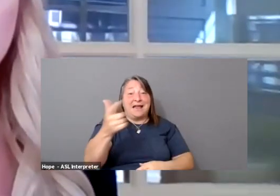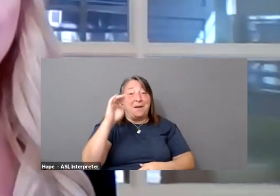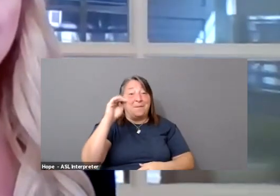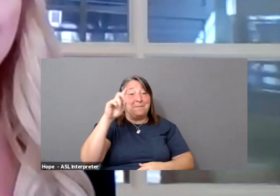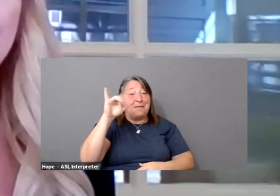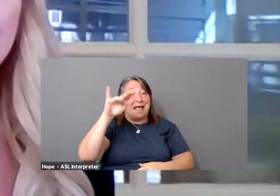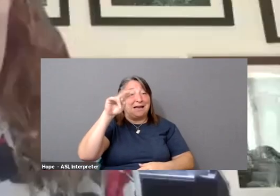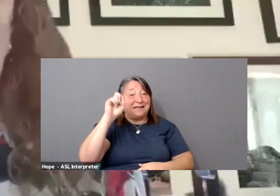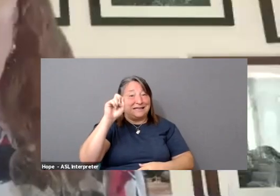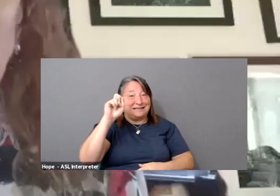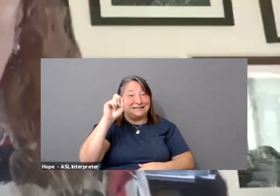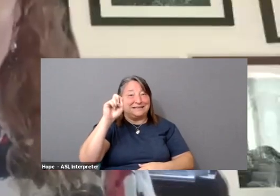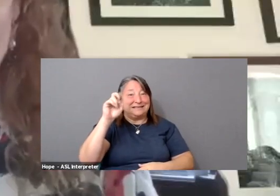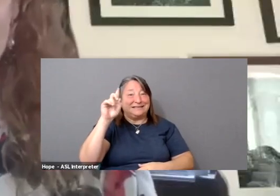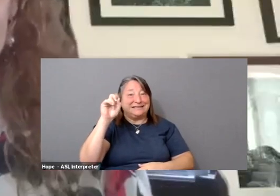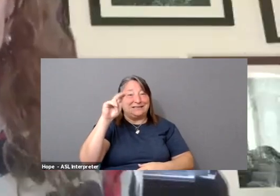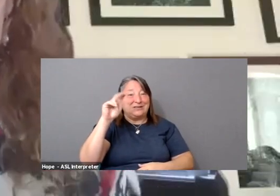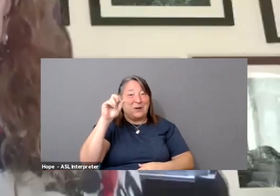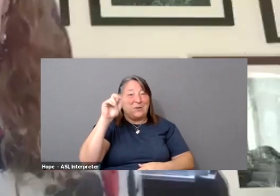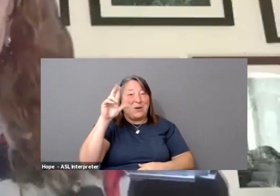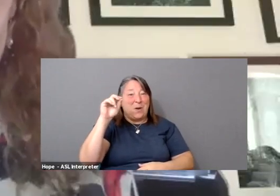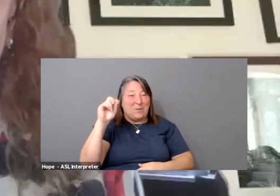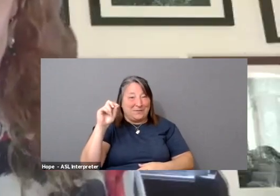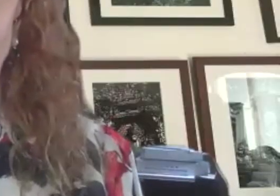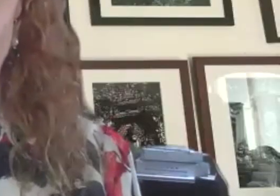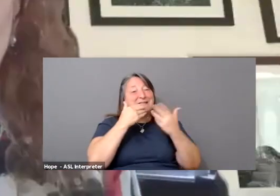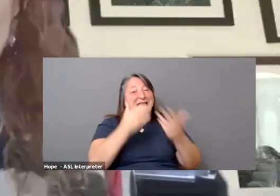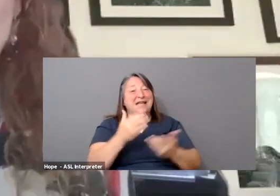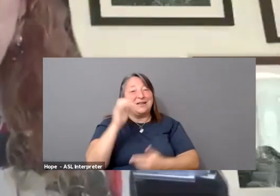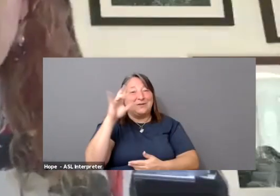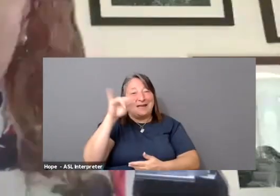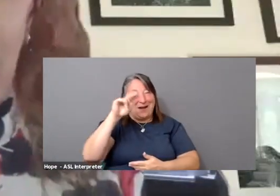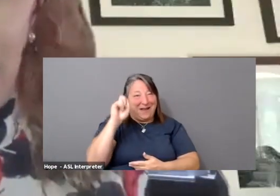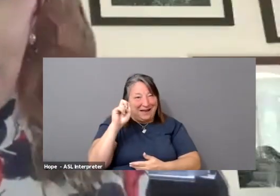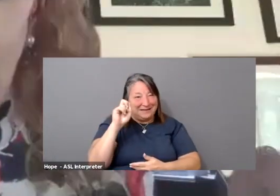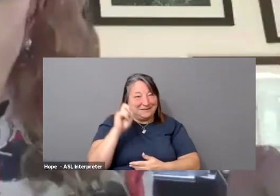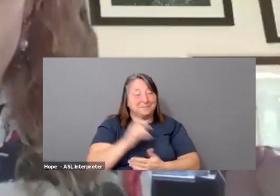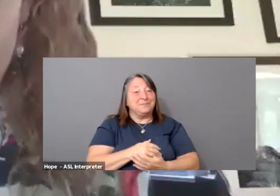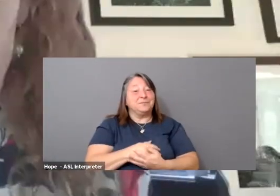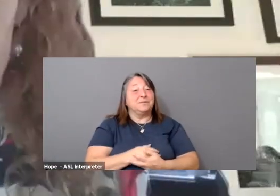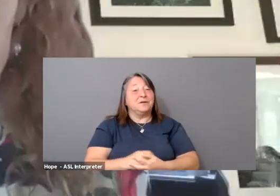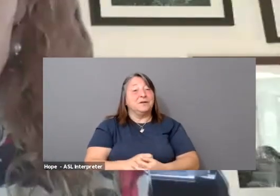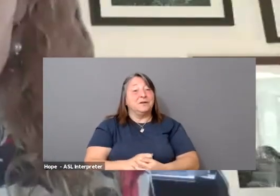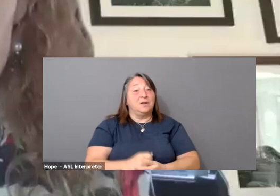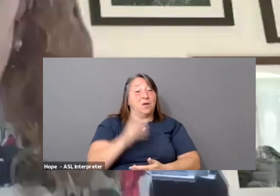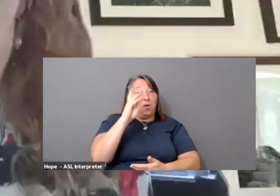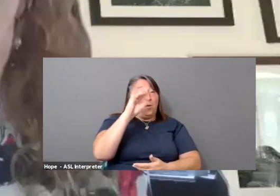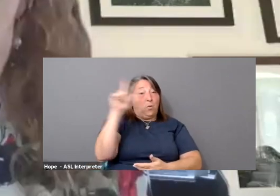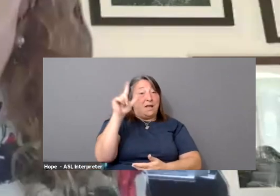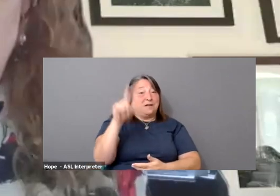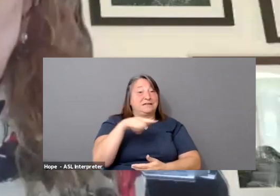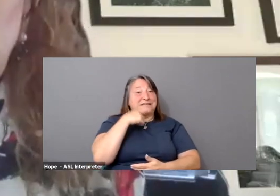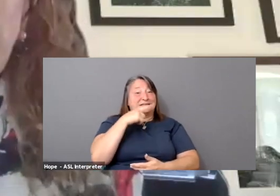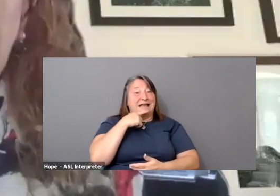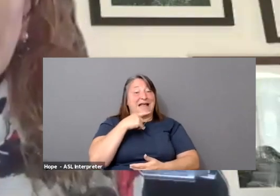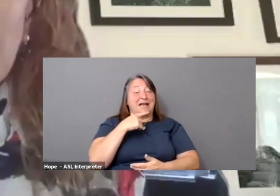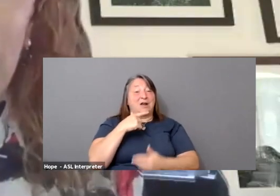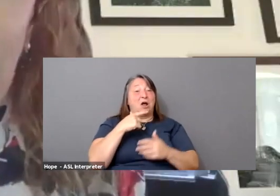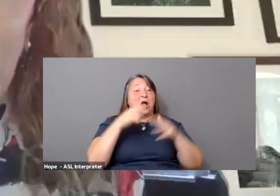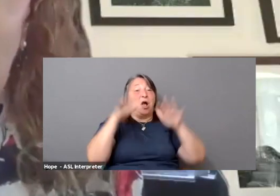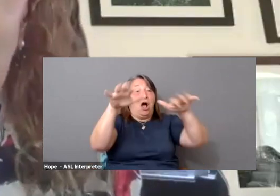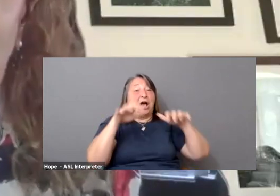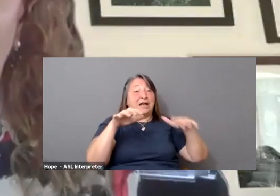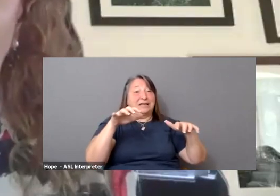DeNono. Thank you so much, Caroline. So Will said, audience evolution is the rule and not